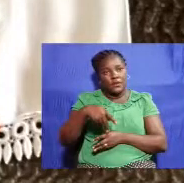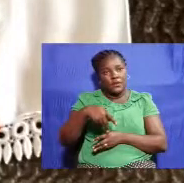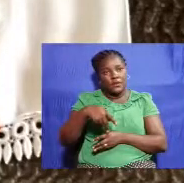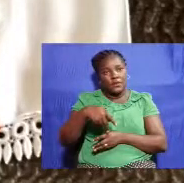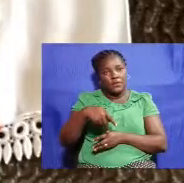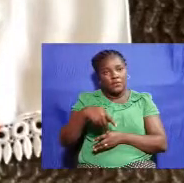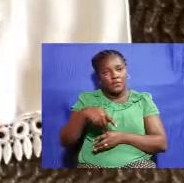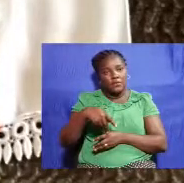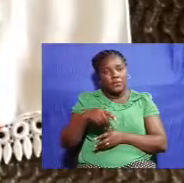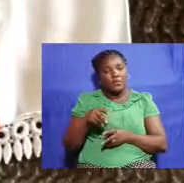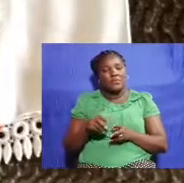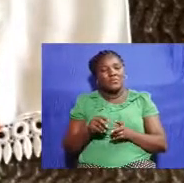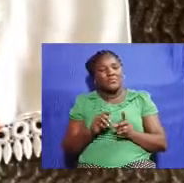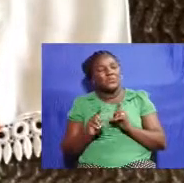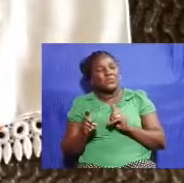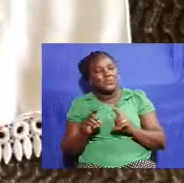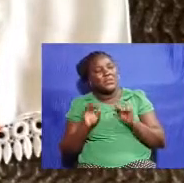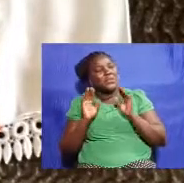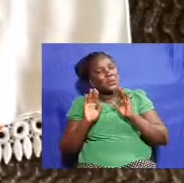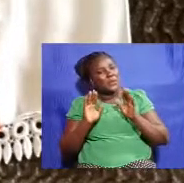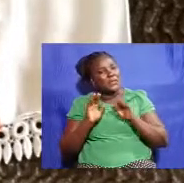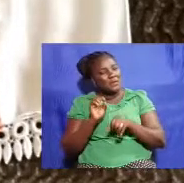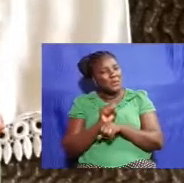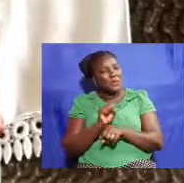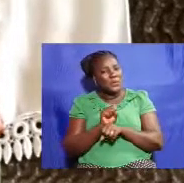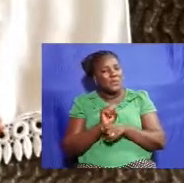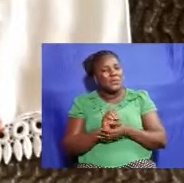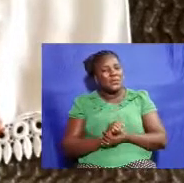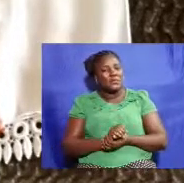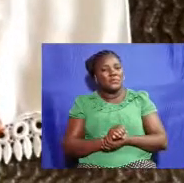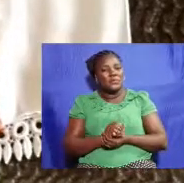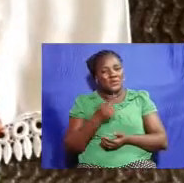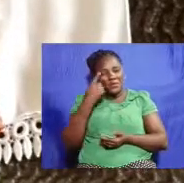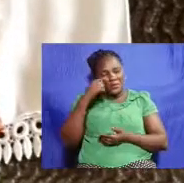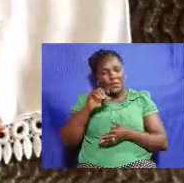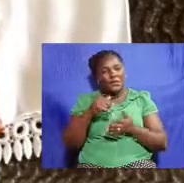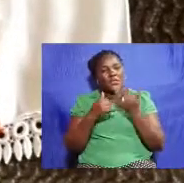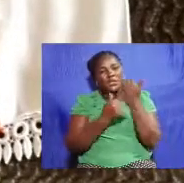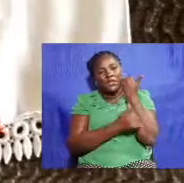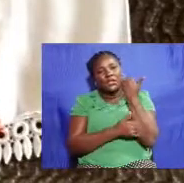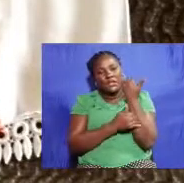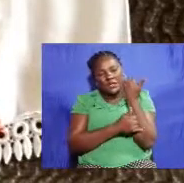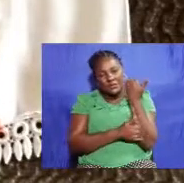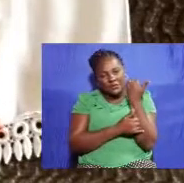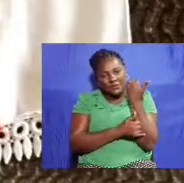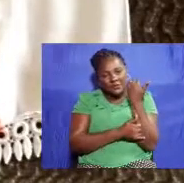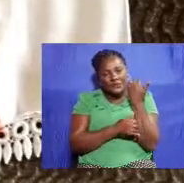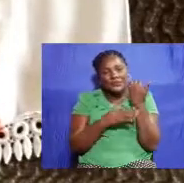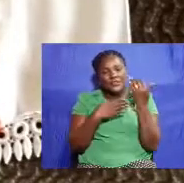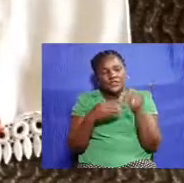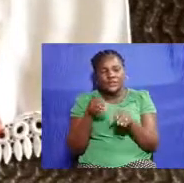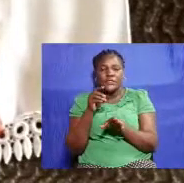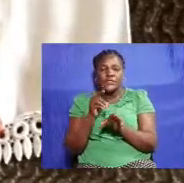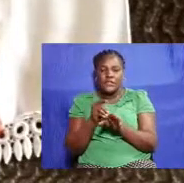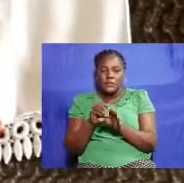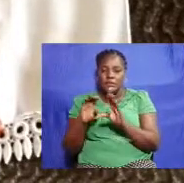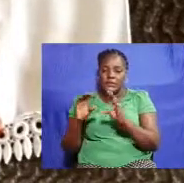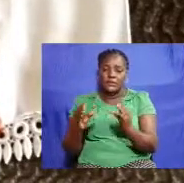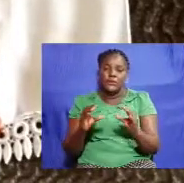So they are doing a very wonderful work for this country and for the disability